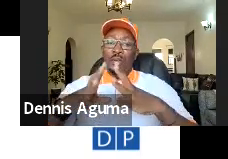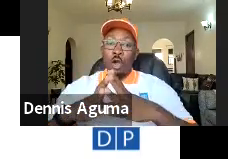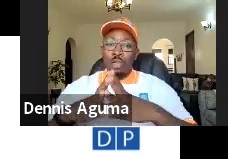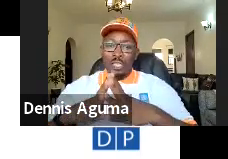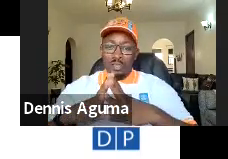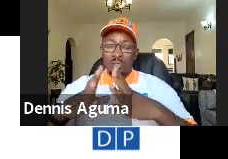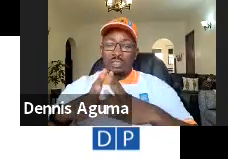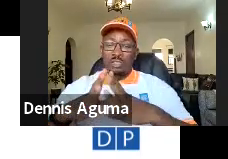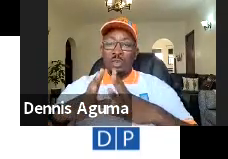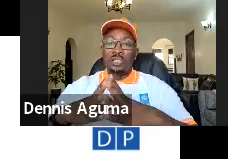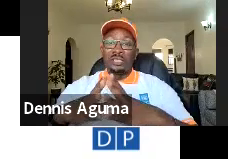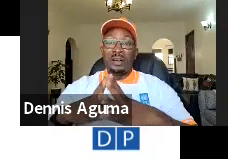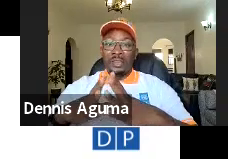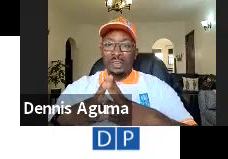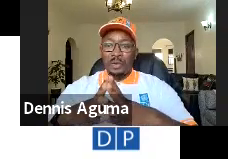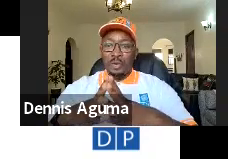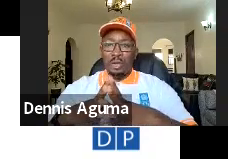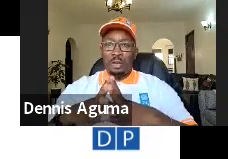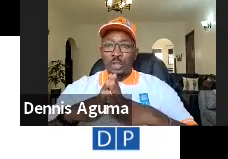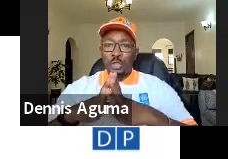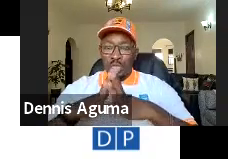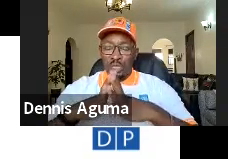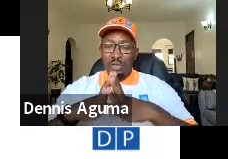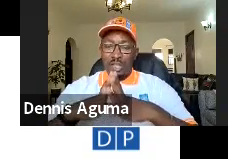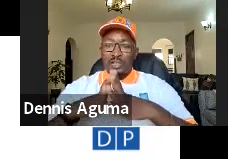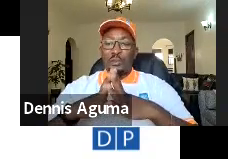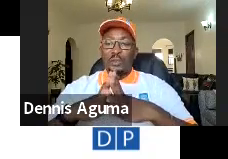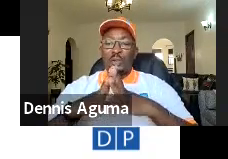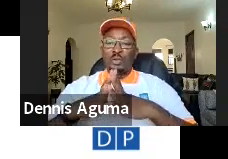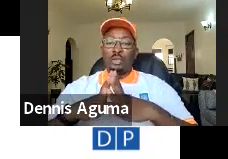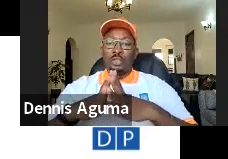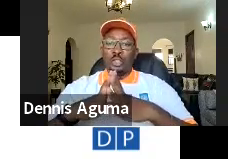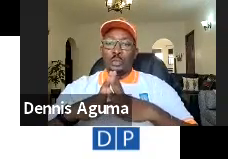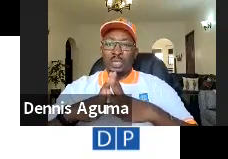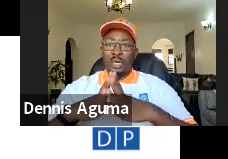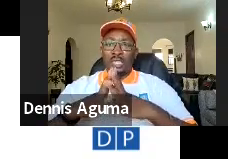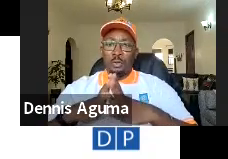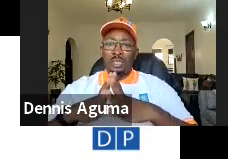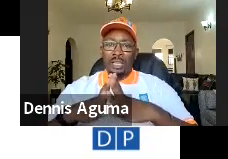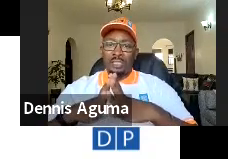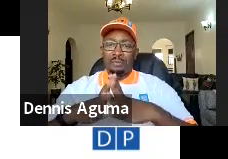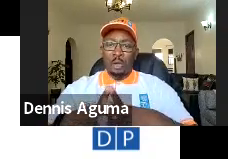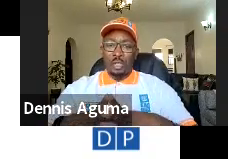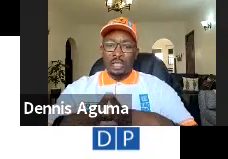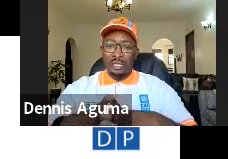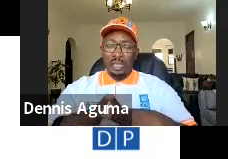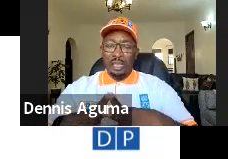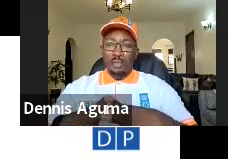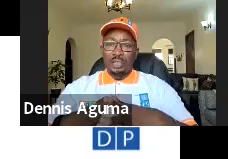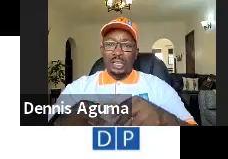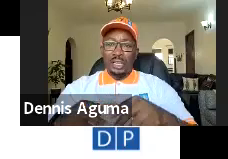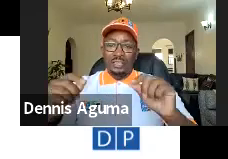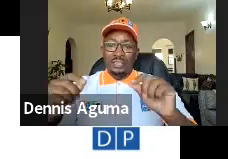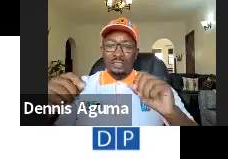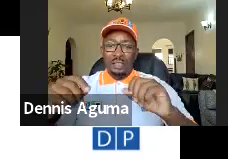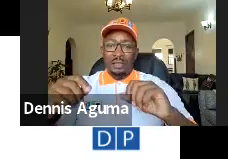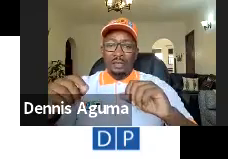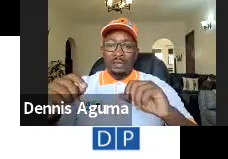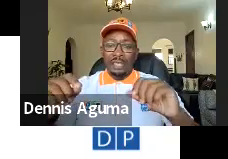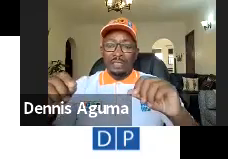the recordings. All these recordings are available on our YouTube channel. So please go onto our YouTube channel. At this point, I'll ask my colleagues to share